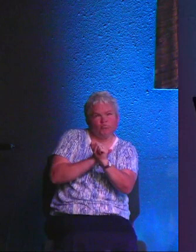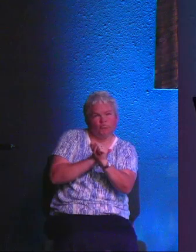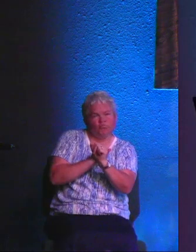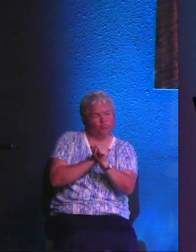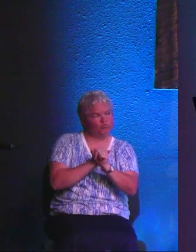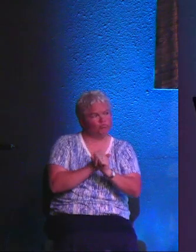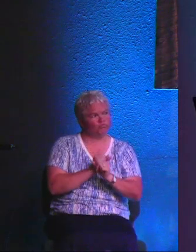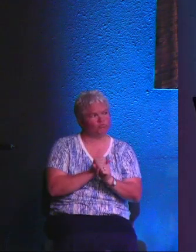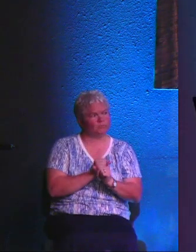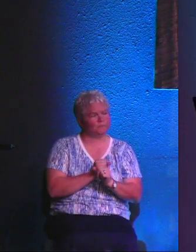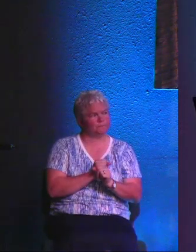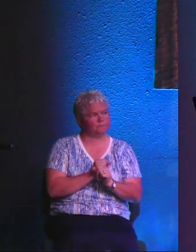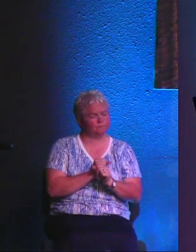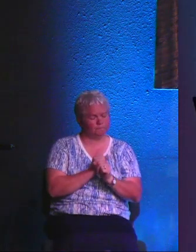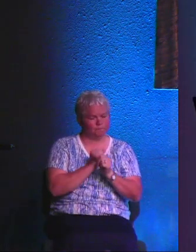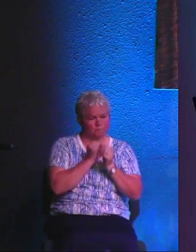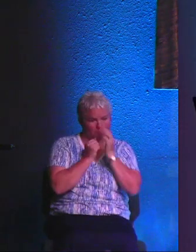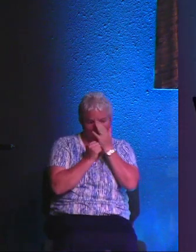way.